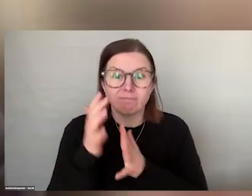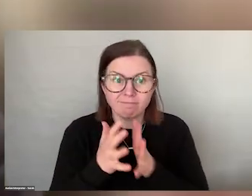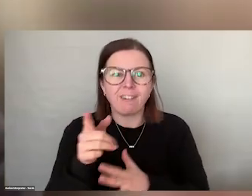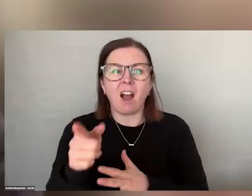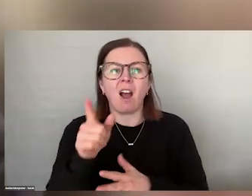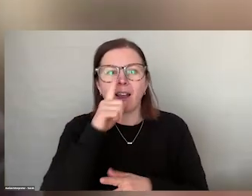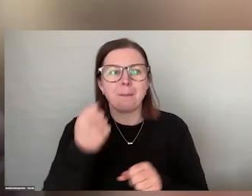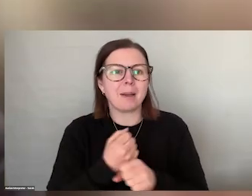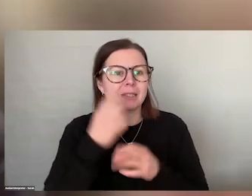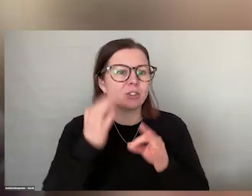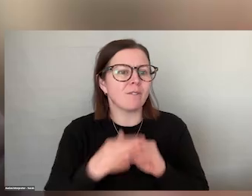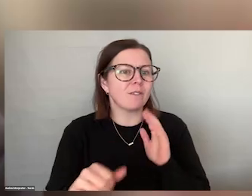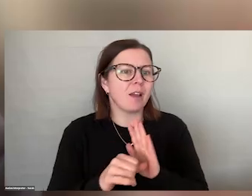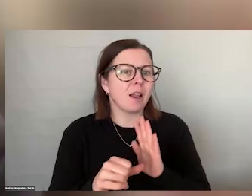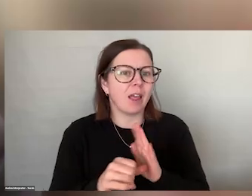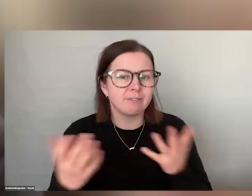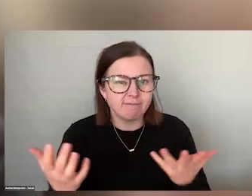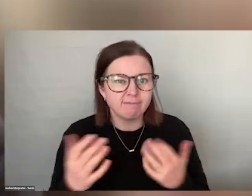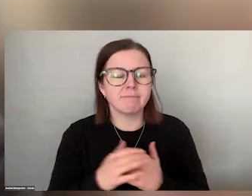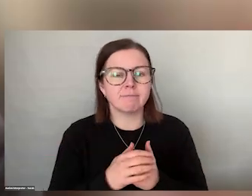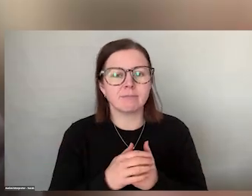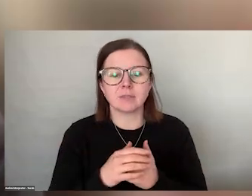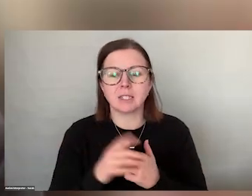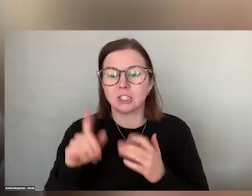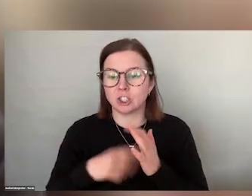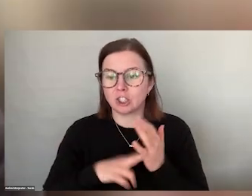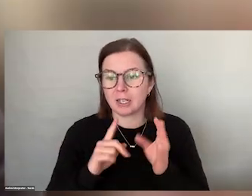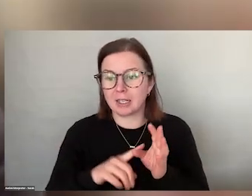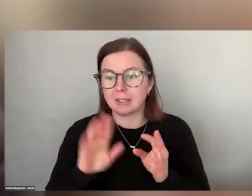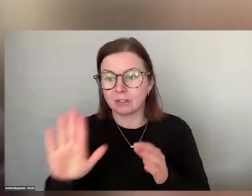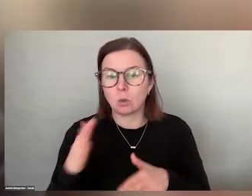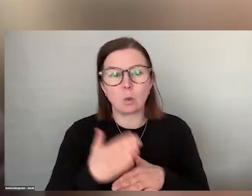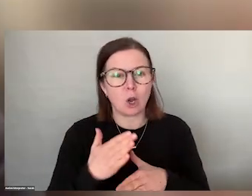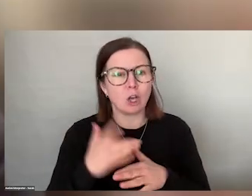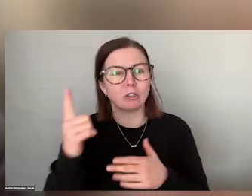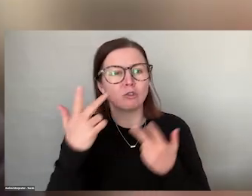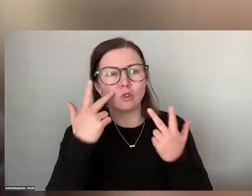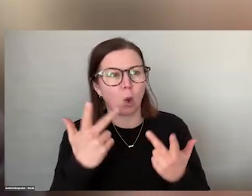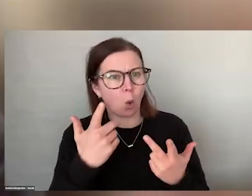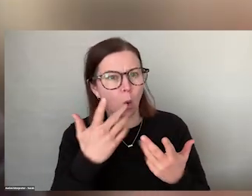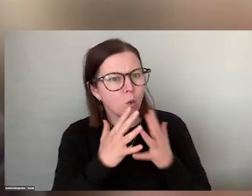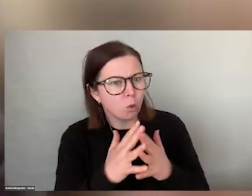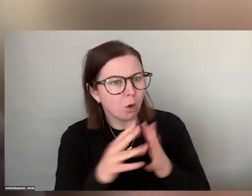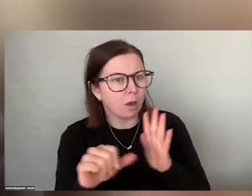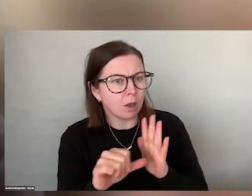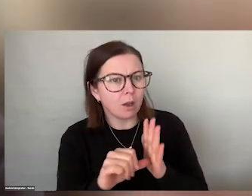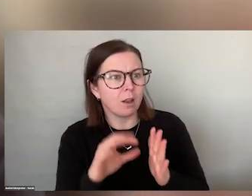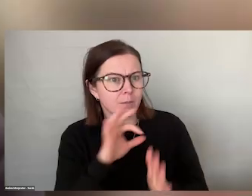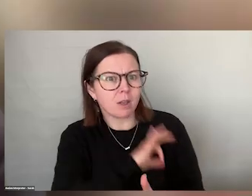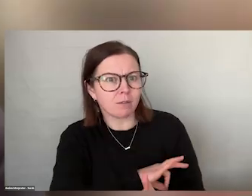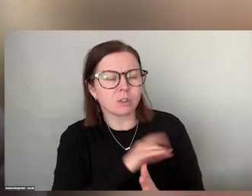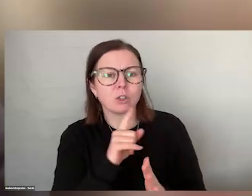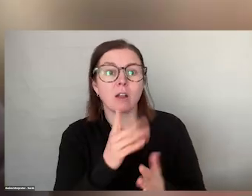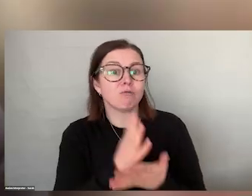and the emphasis in Jenny's work on showing the cost effectiveness of these models is incredibly